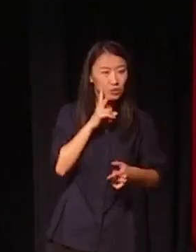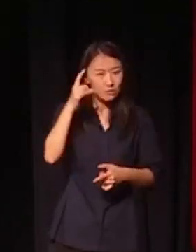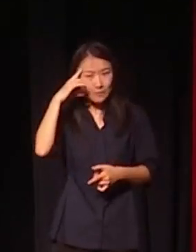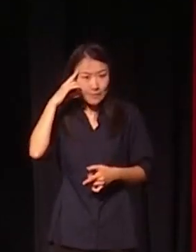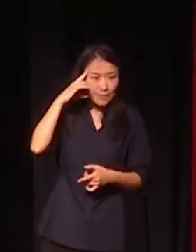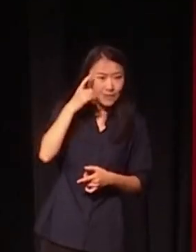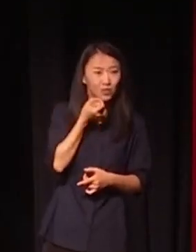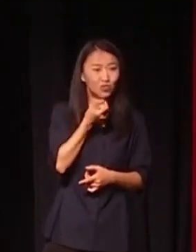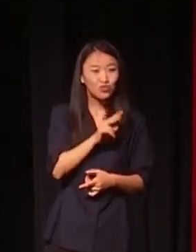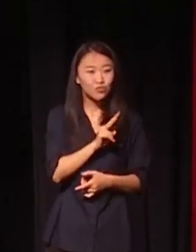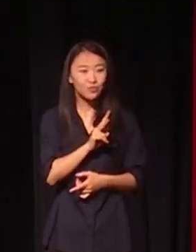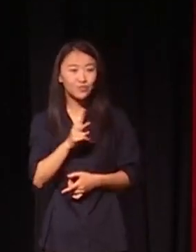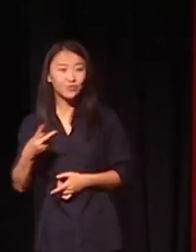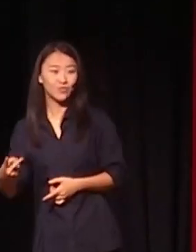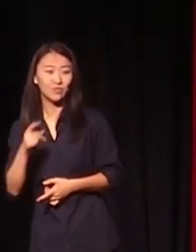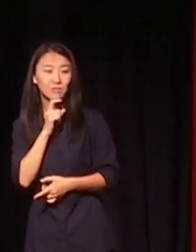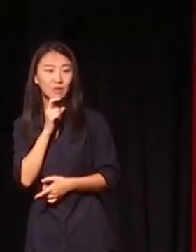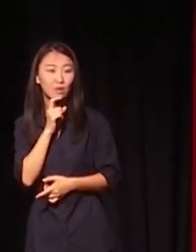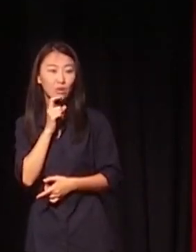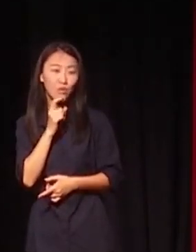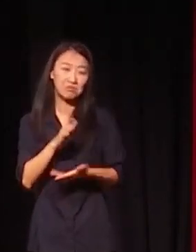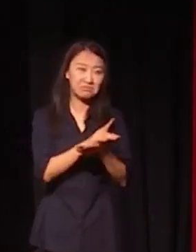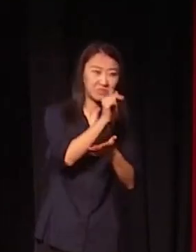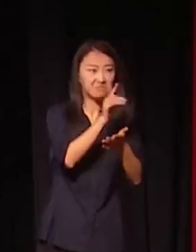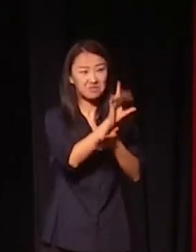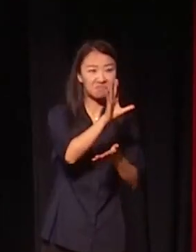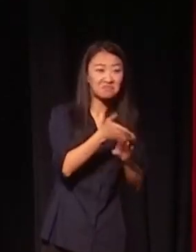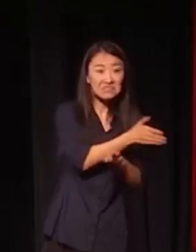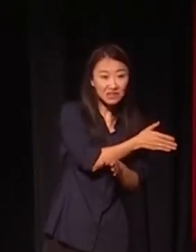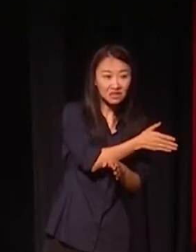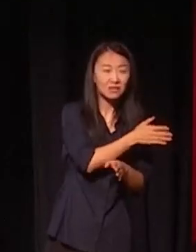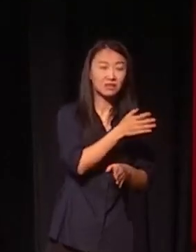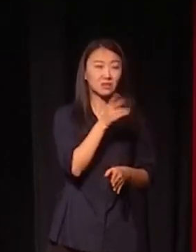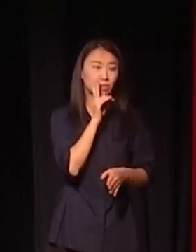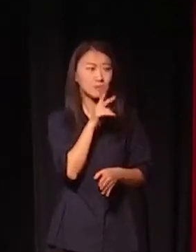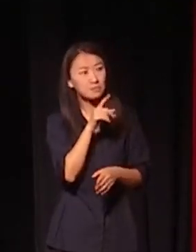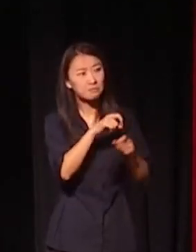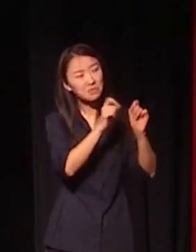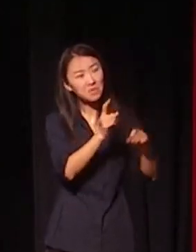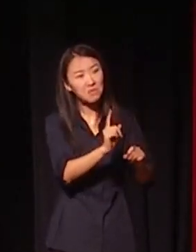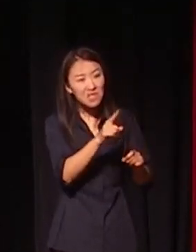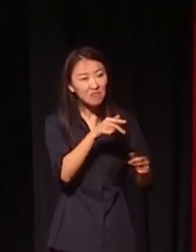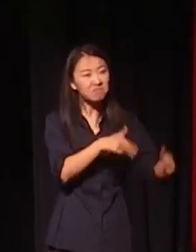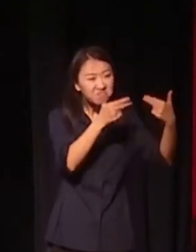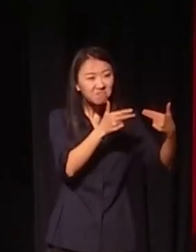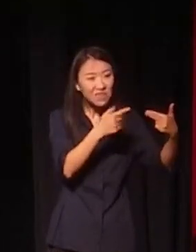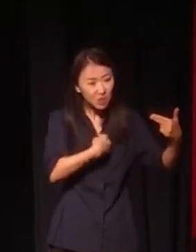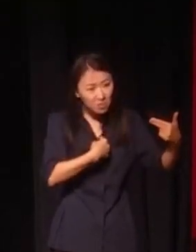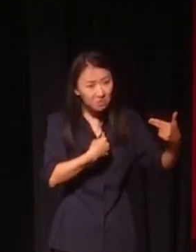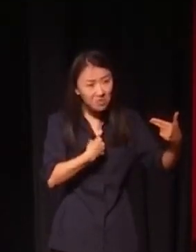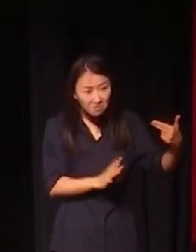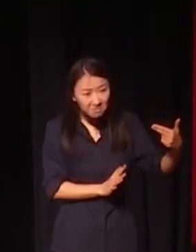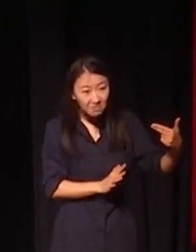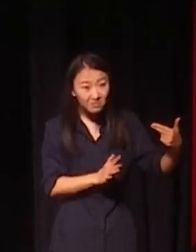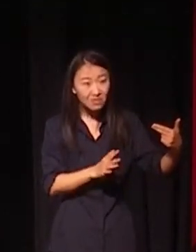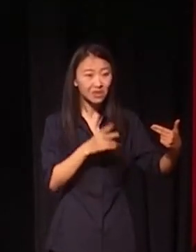has shifted. So I mentioned that 10, 15 years ago, we were asking the question, should we even use video remote interpreting? And they were